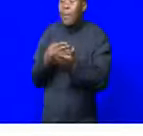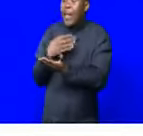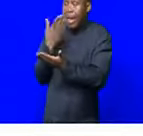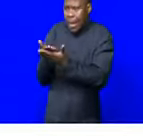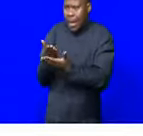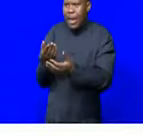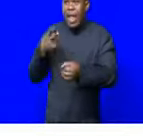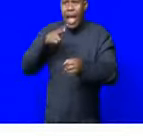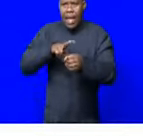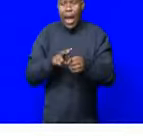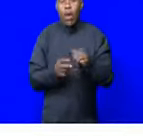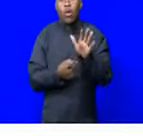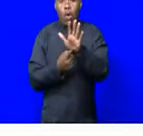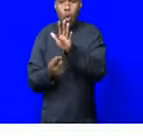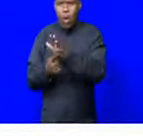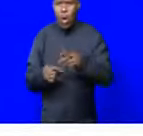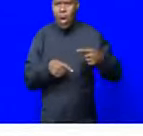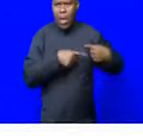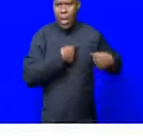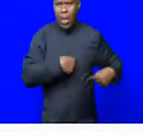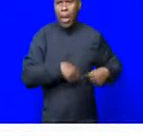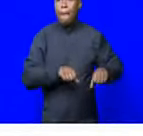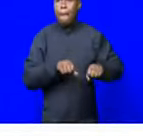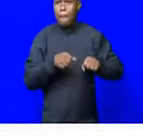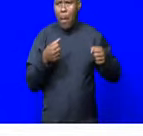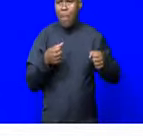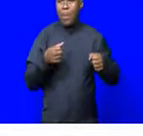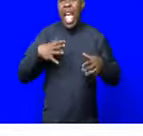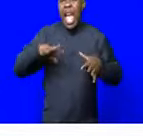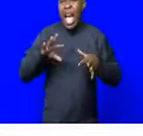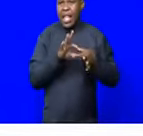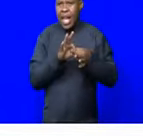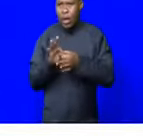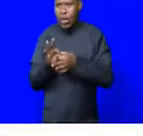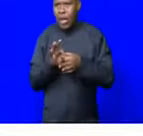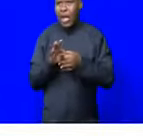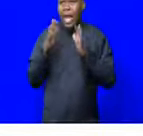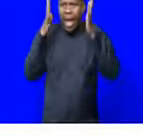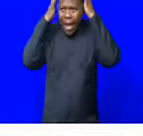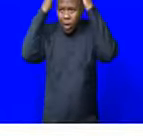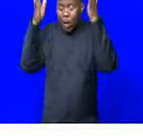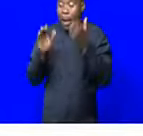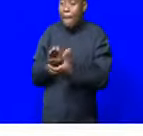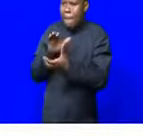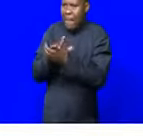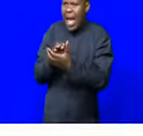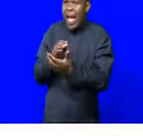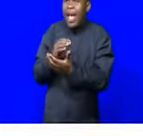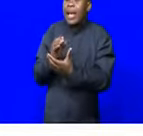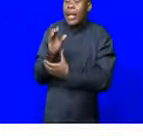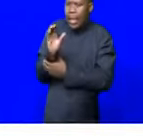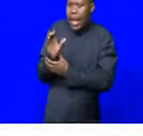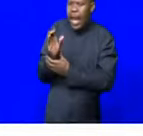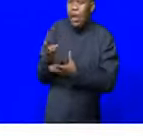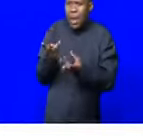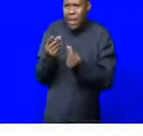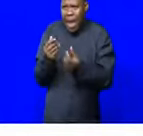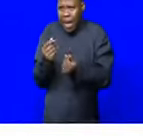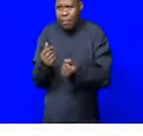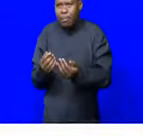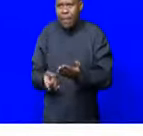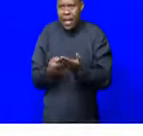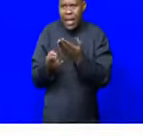kwethu sathi ke siyacela etininto enkosi ukuthi kufanele kube khona lokuncane bantu labakutholako kona siyathi